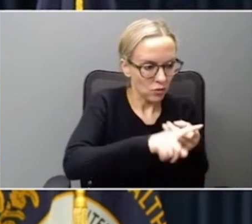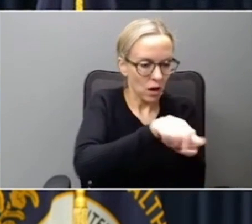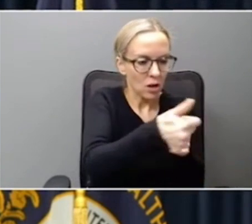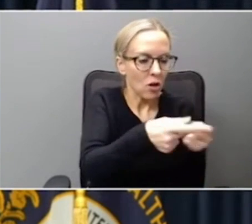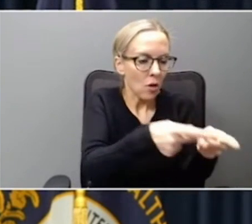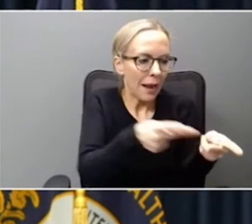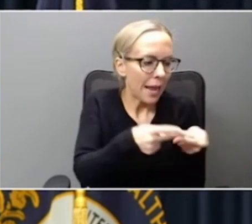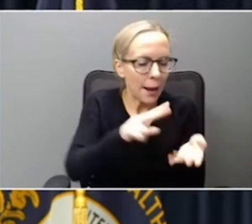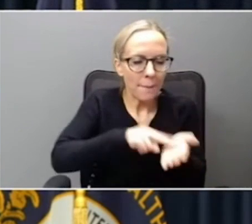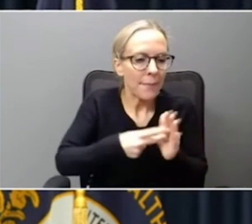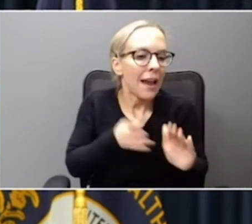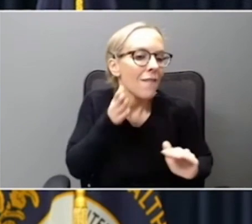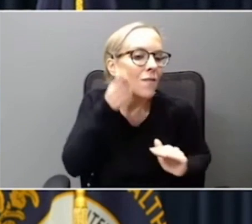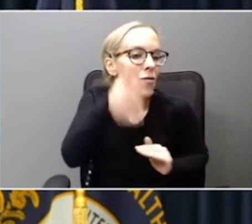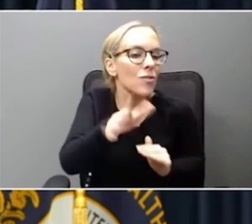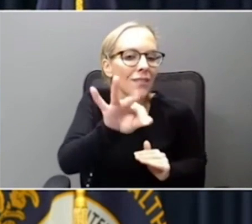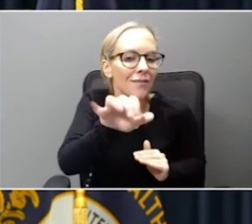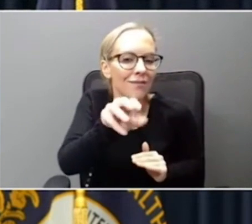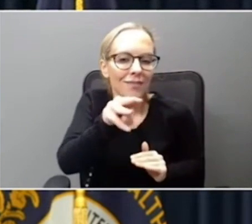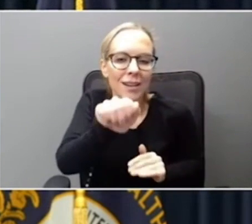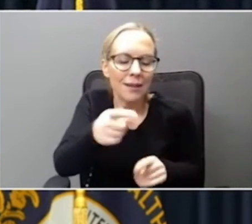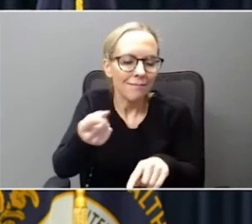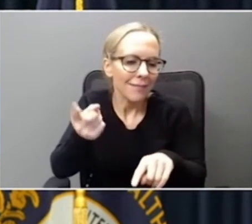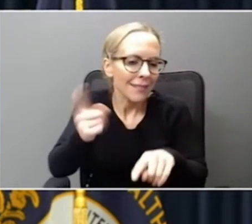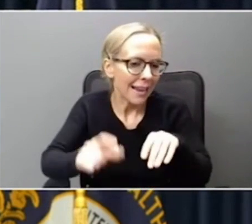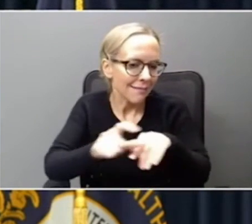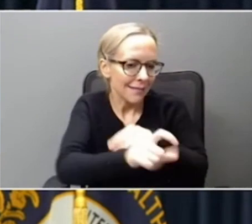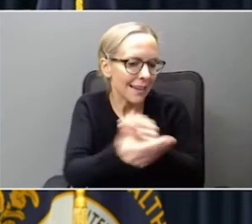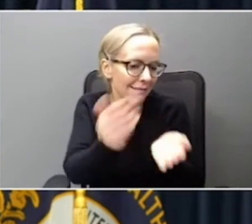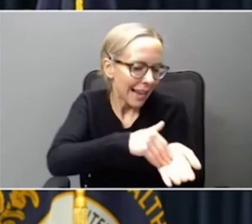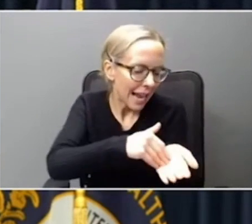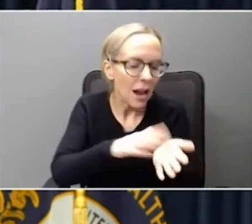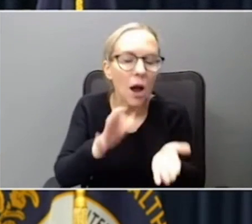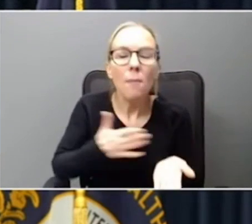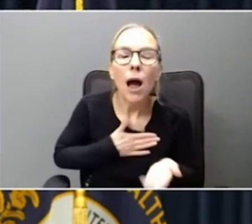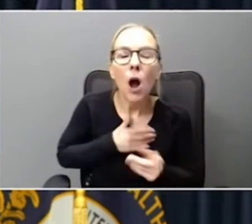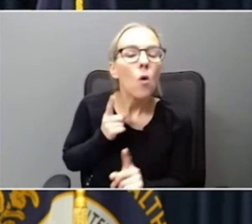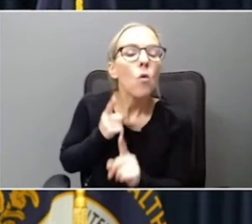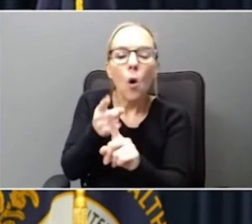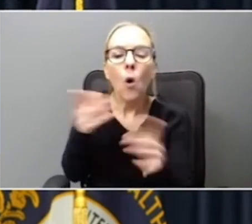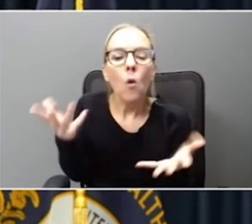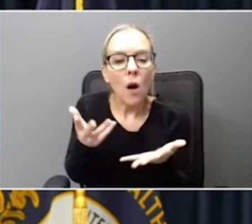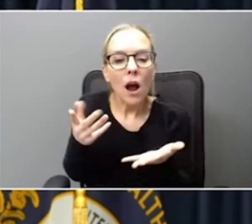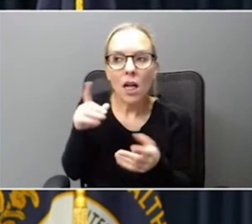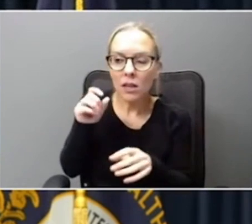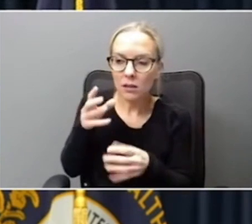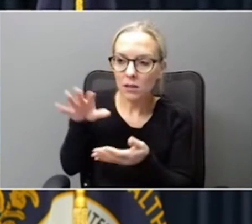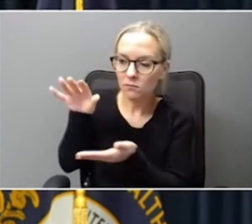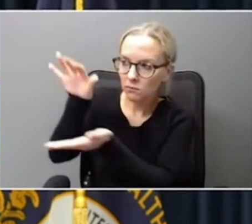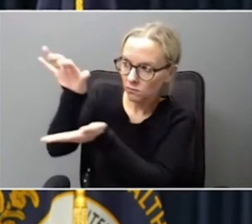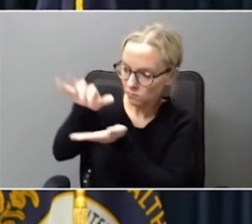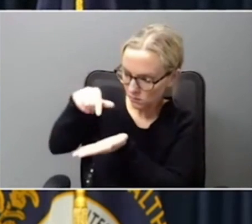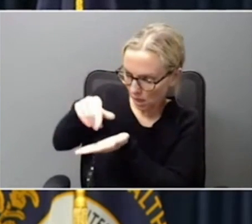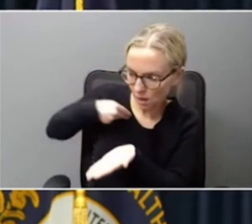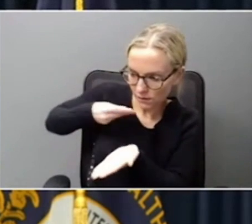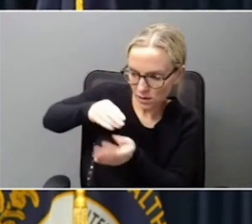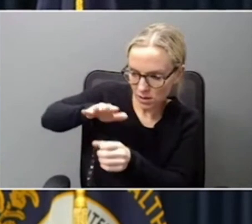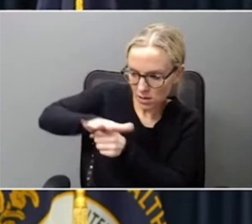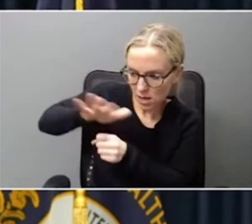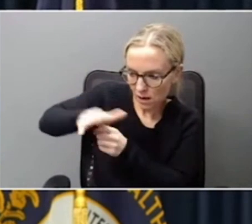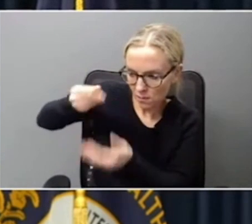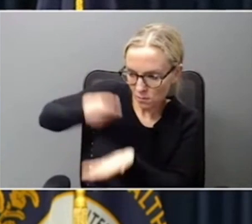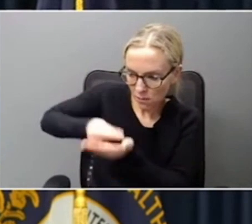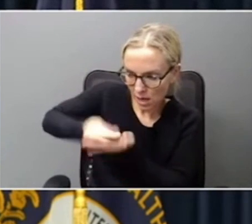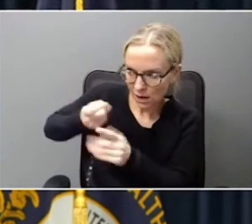me is if people can get enough from a FEMA buyout to get in a new home in a